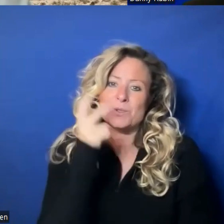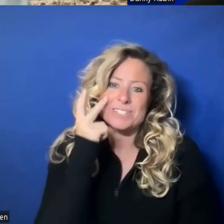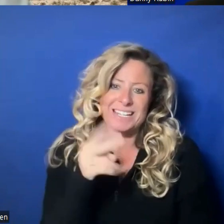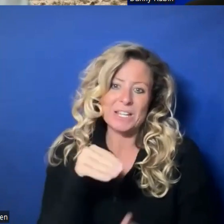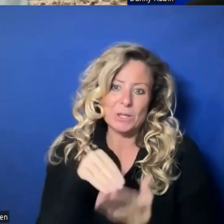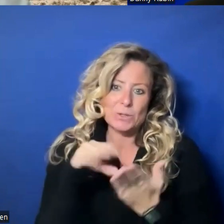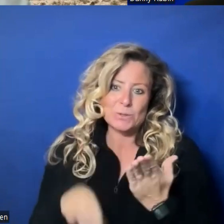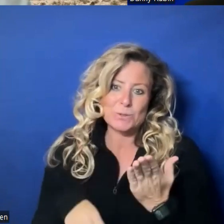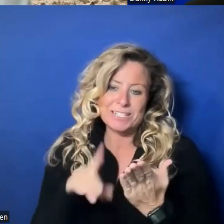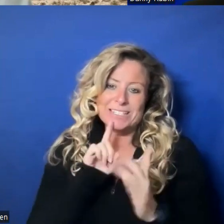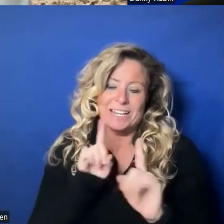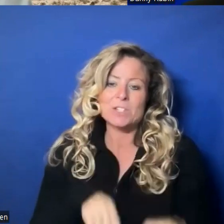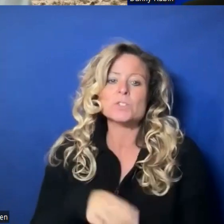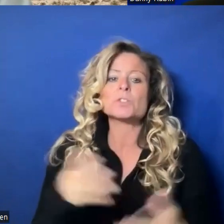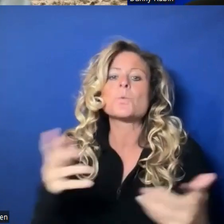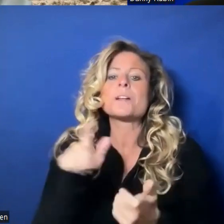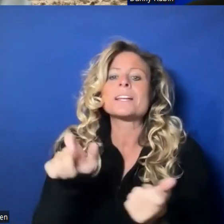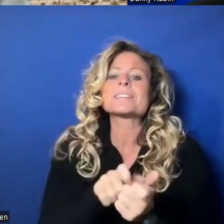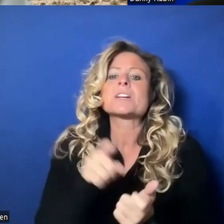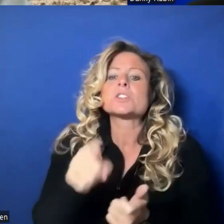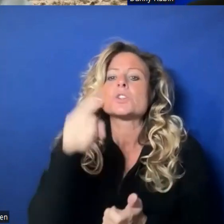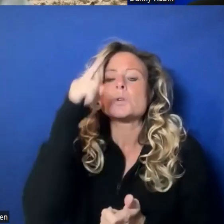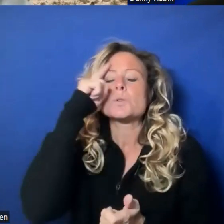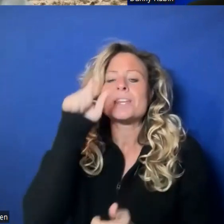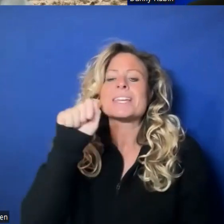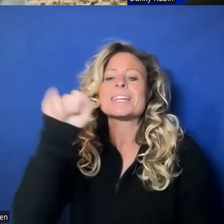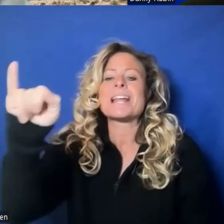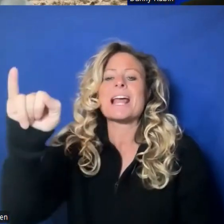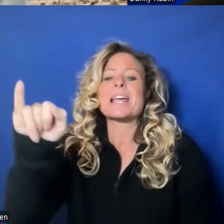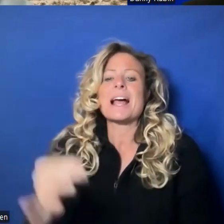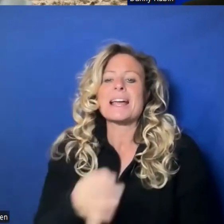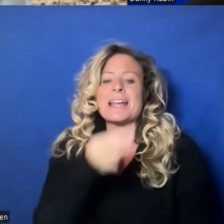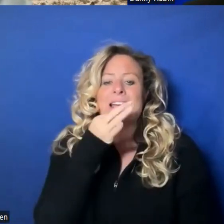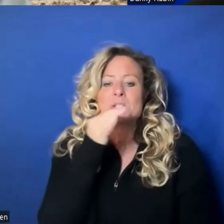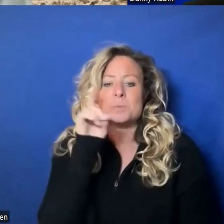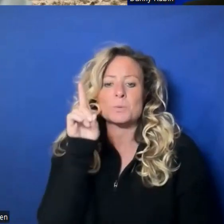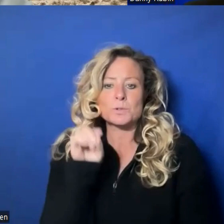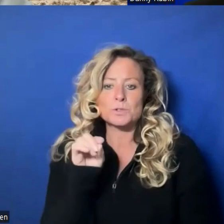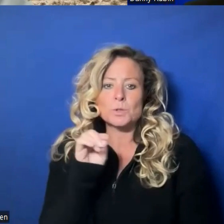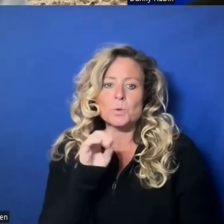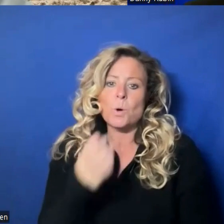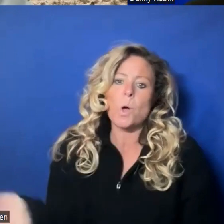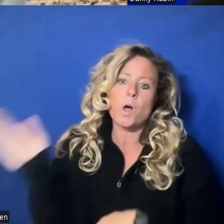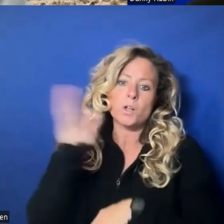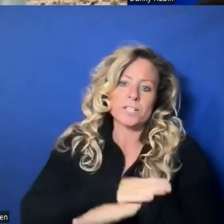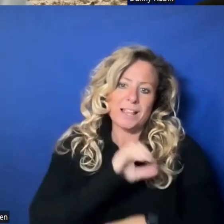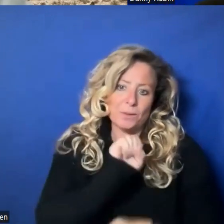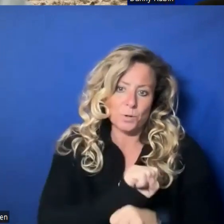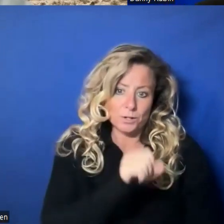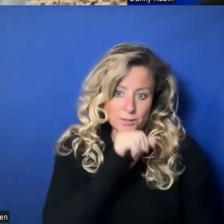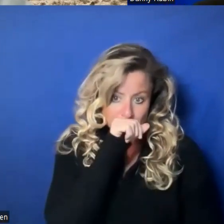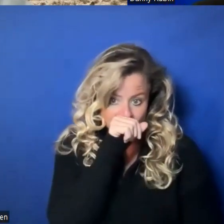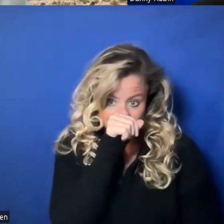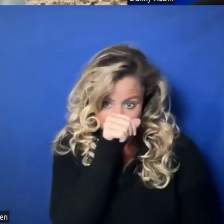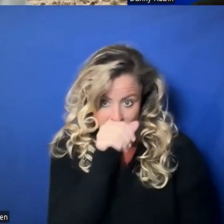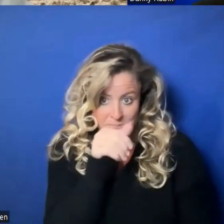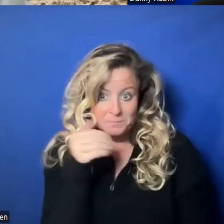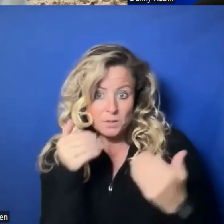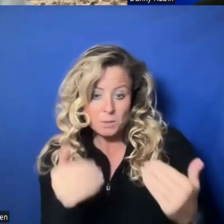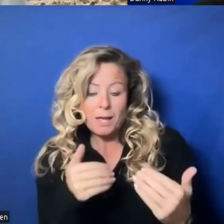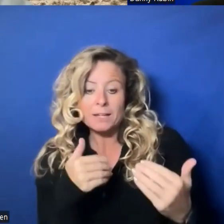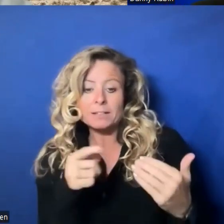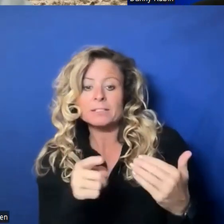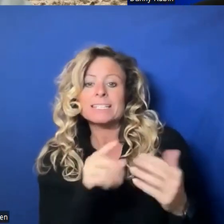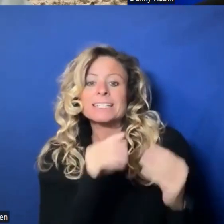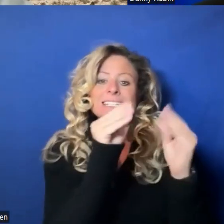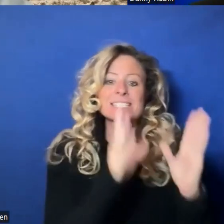answers. He said, what do you think an AI expert does all day at work? Can you go to the chat, teachers or